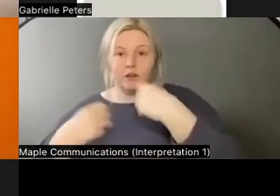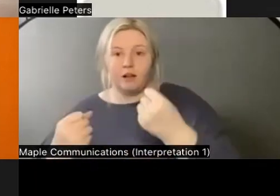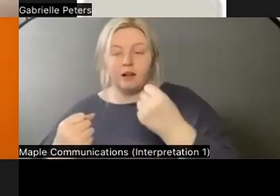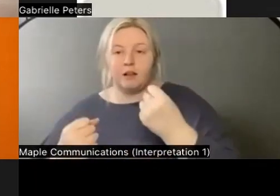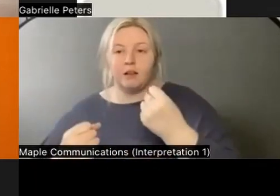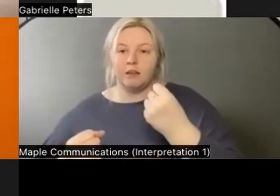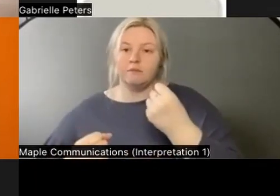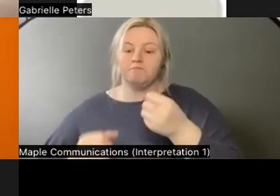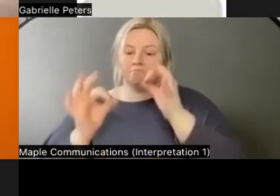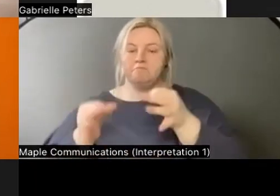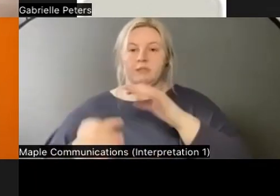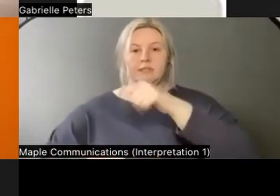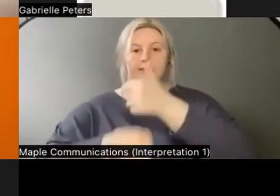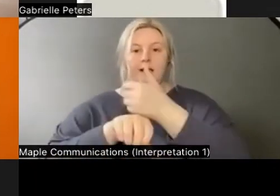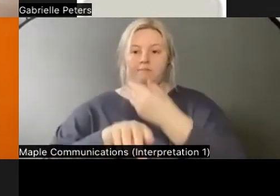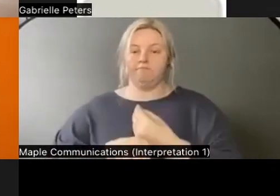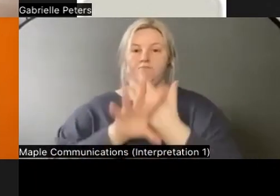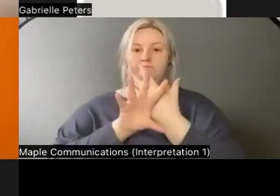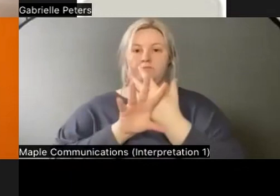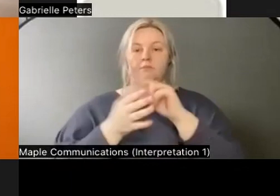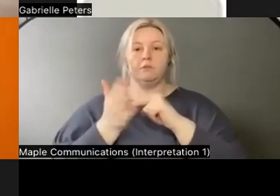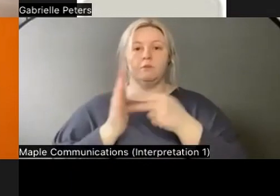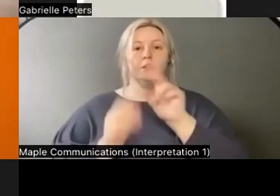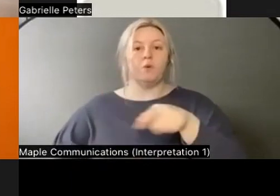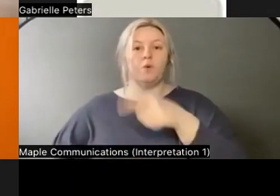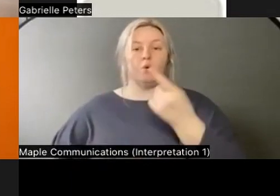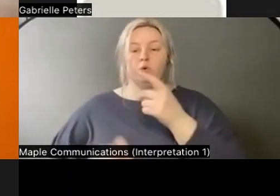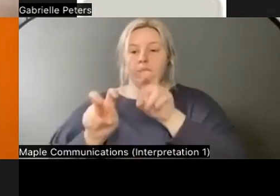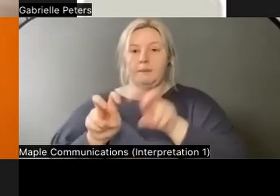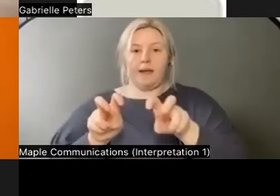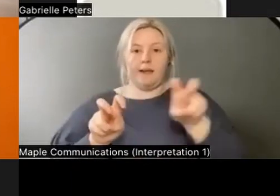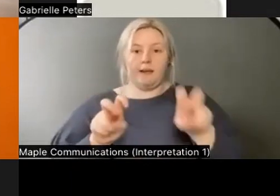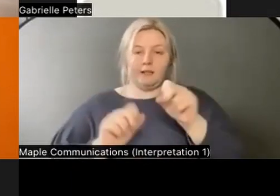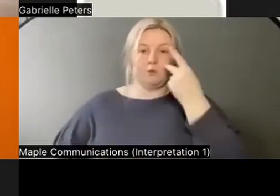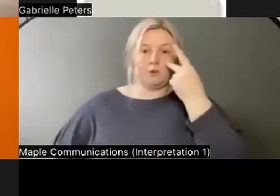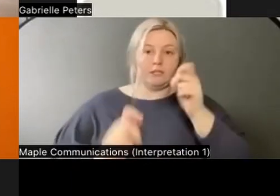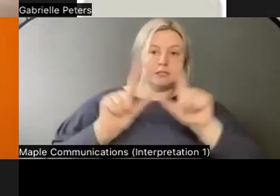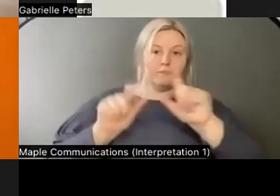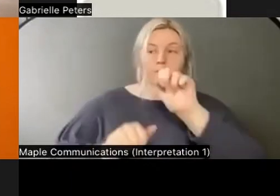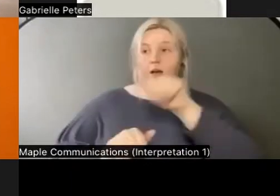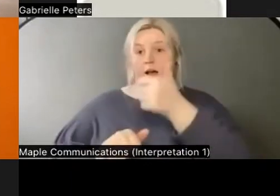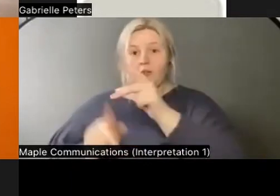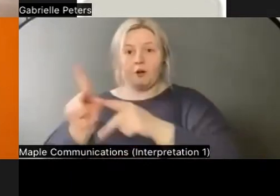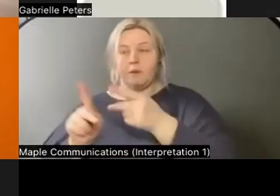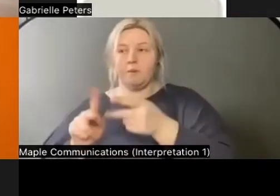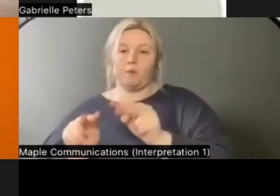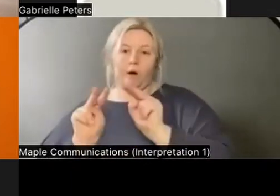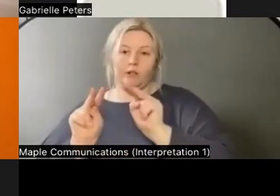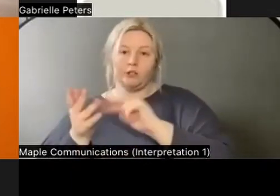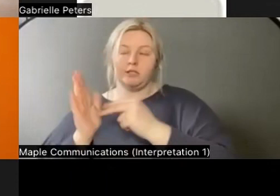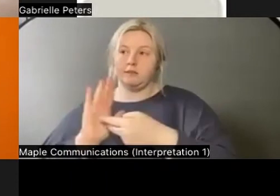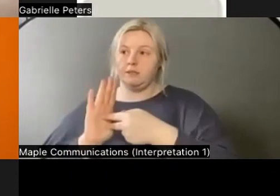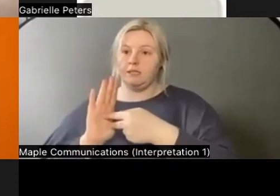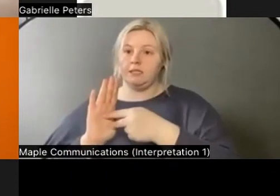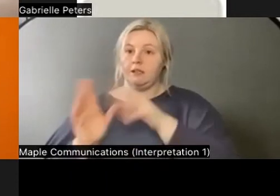set up so that only the panelists are directly in the room and everyone else is watching some form of live stream,